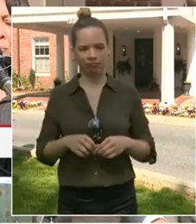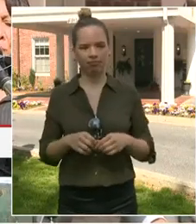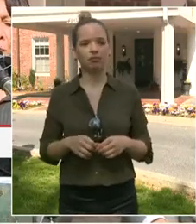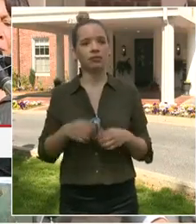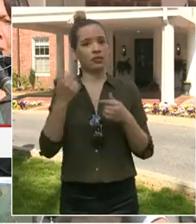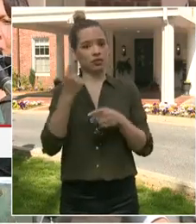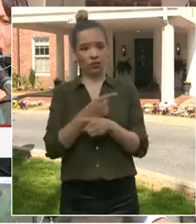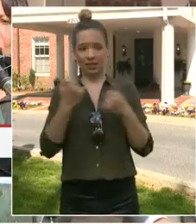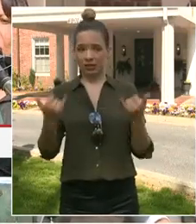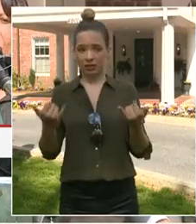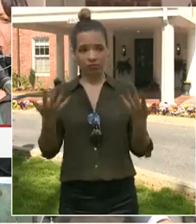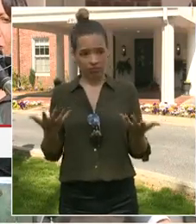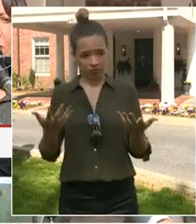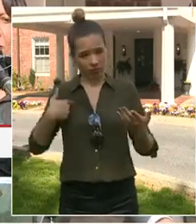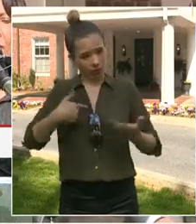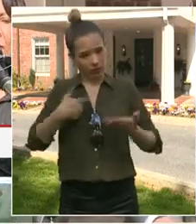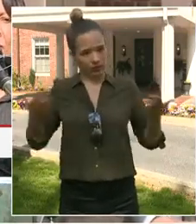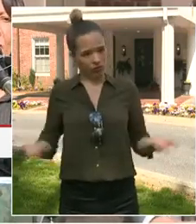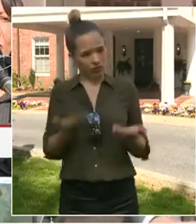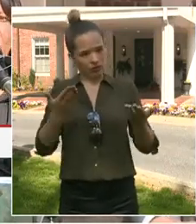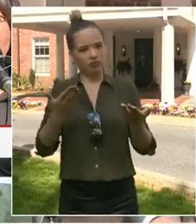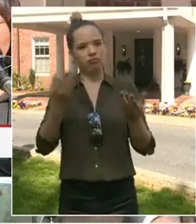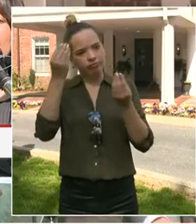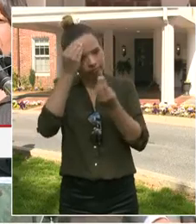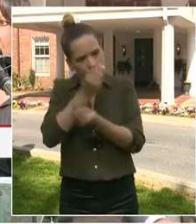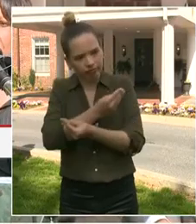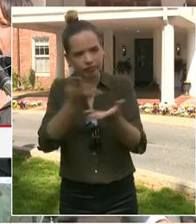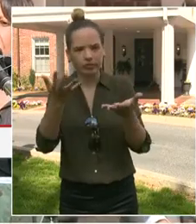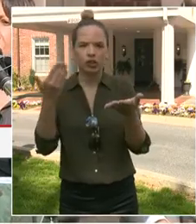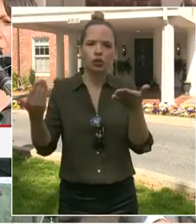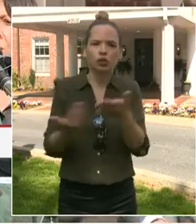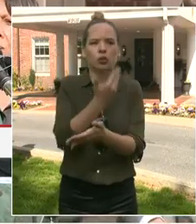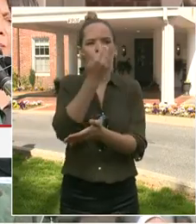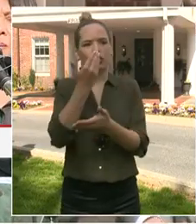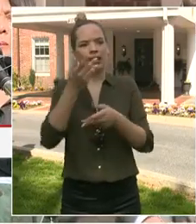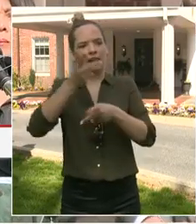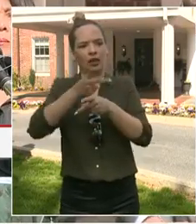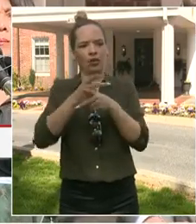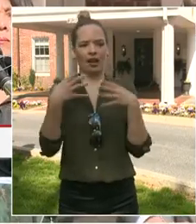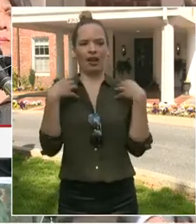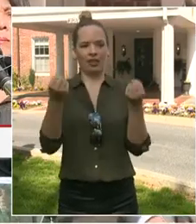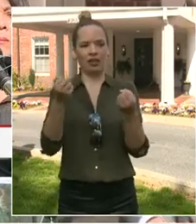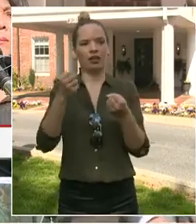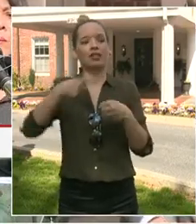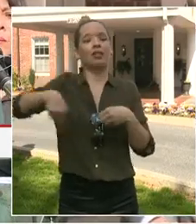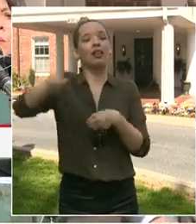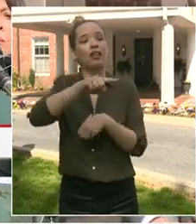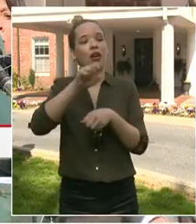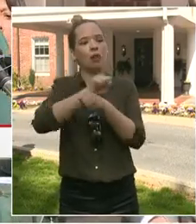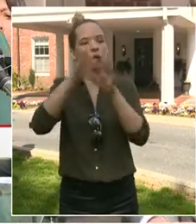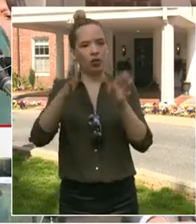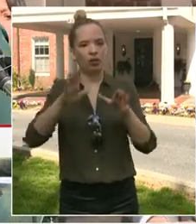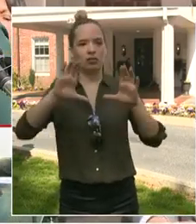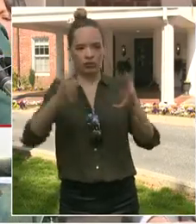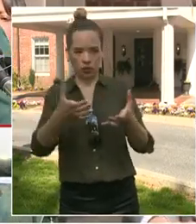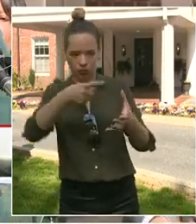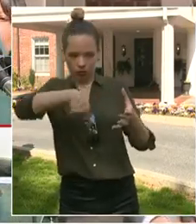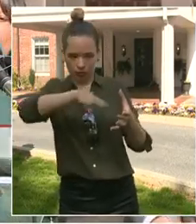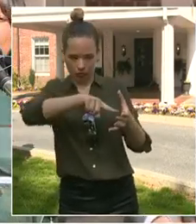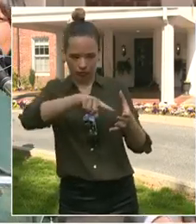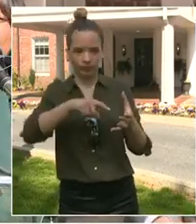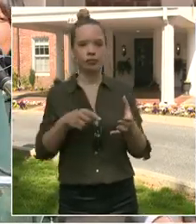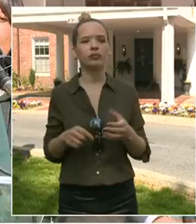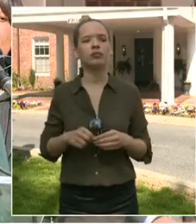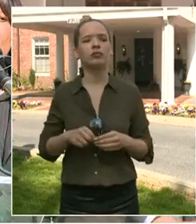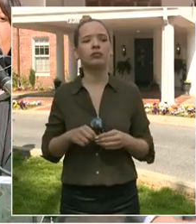to announce a new healthcare workforce task force. Many of you will